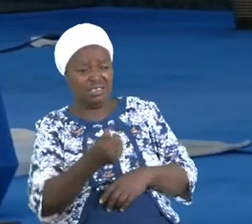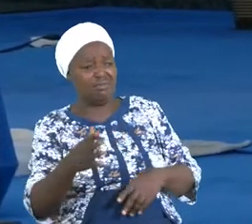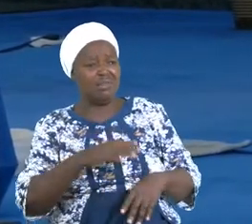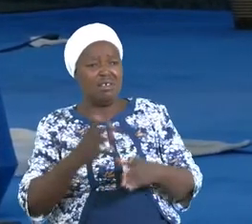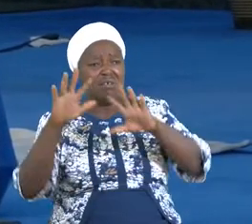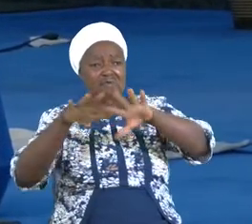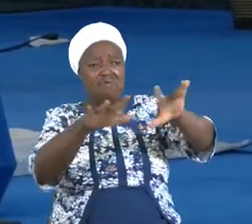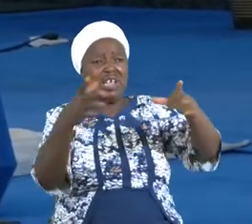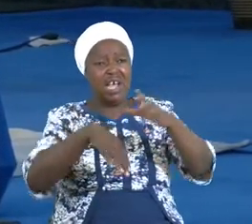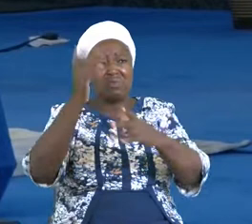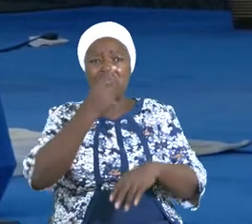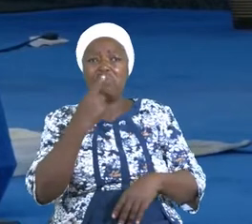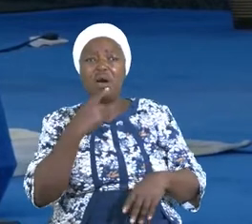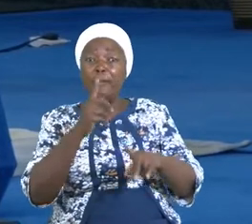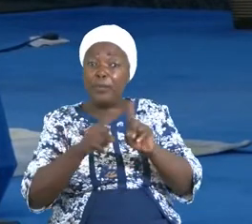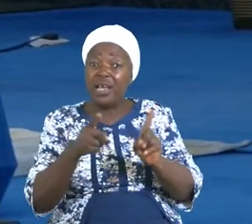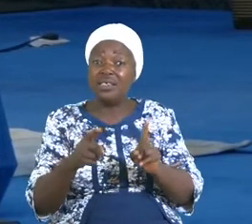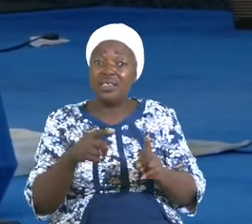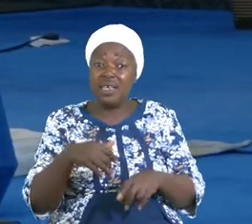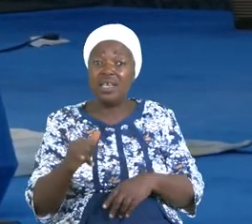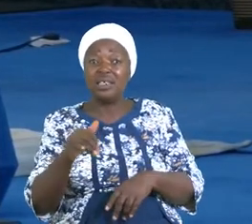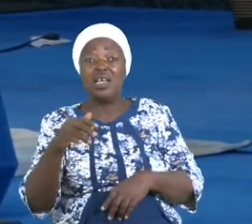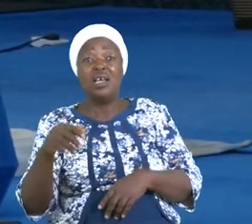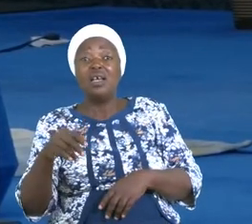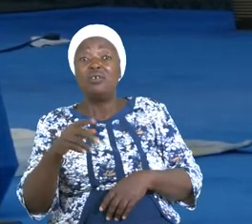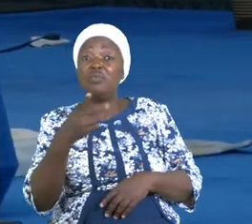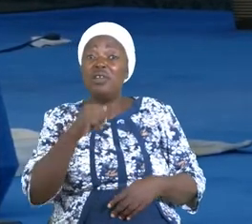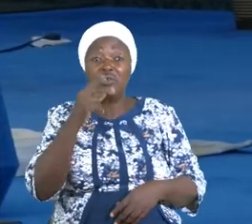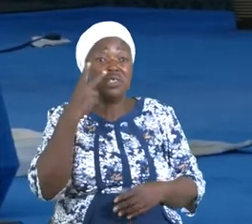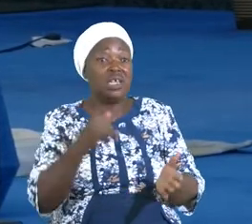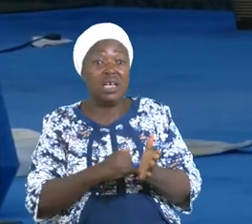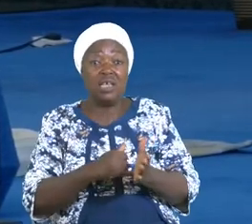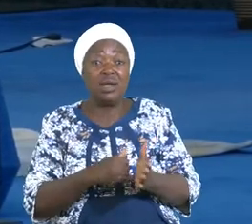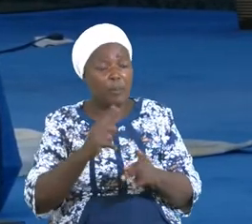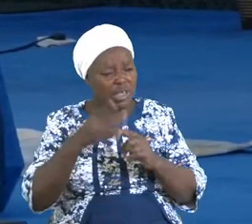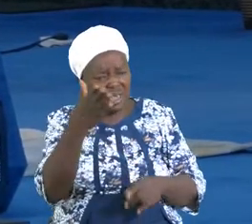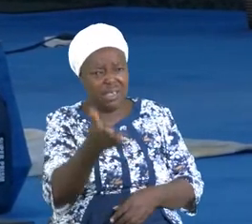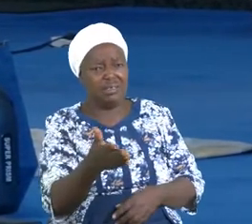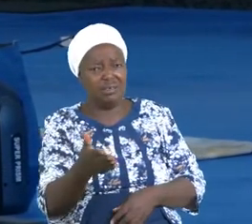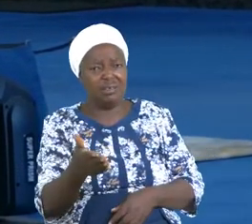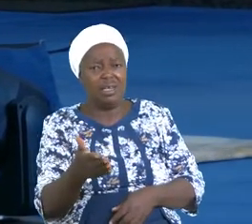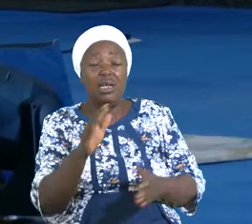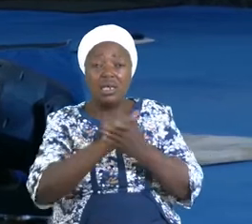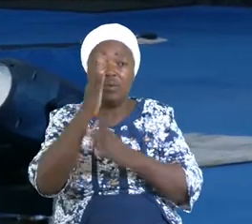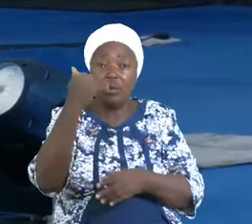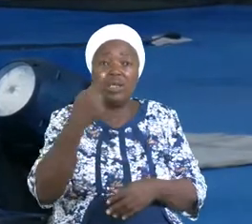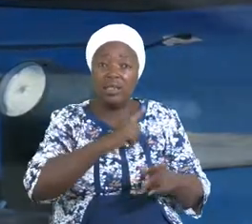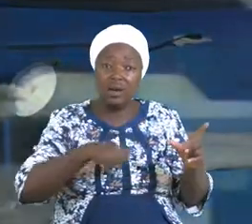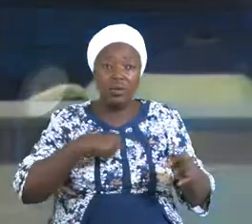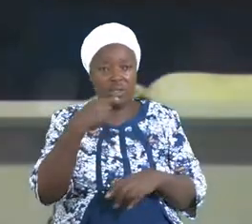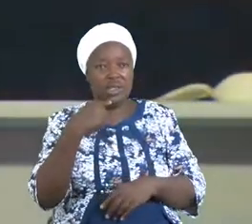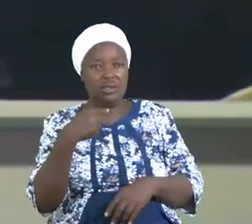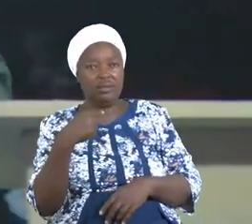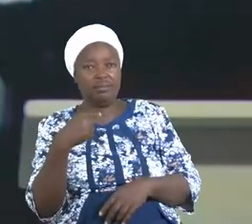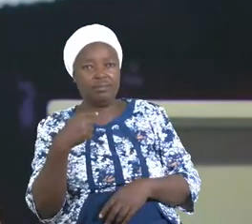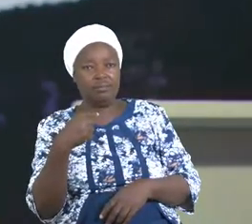the droplets that come. You will not see, but they're there. That's why the Lord said,